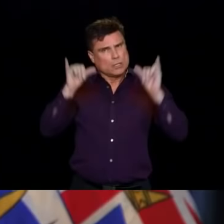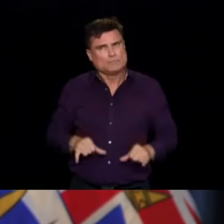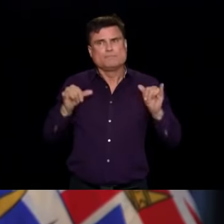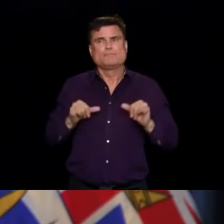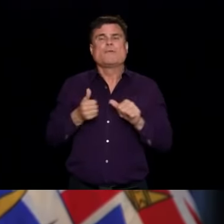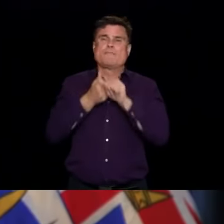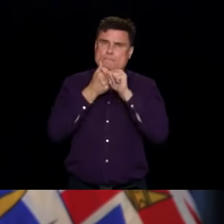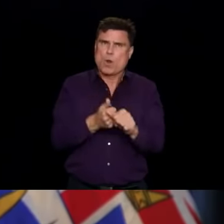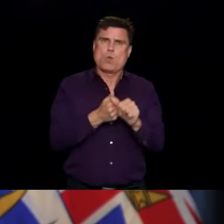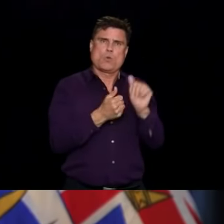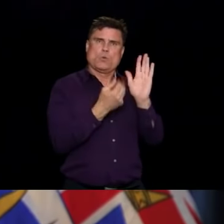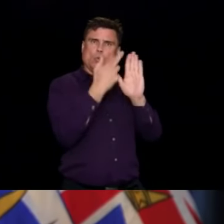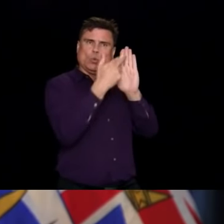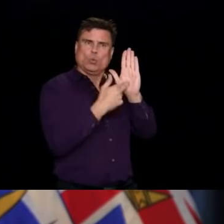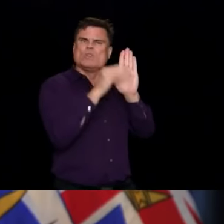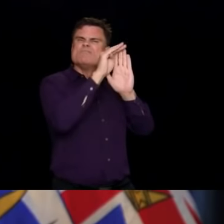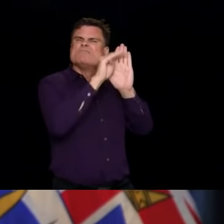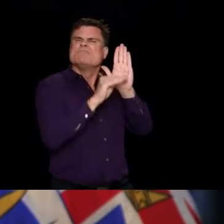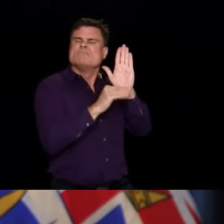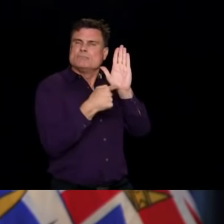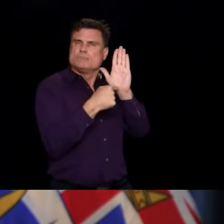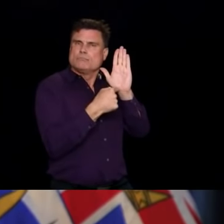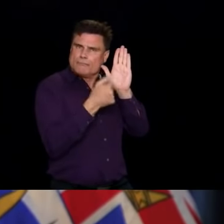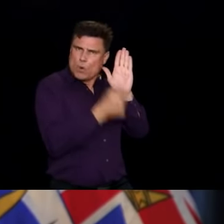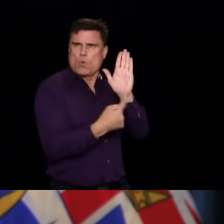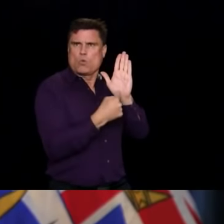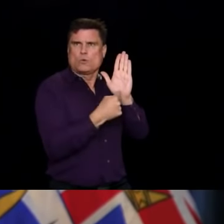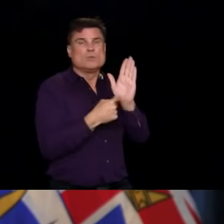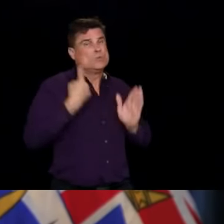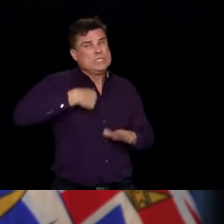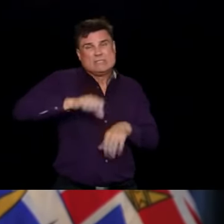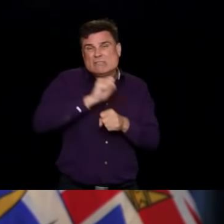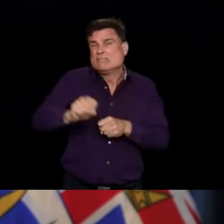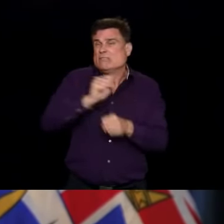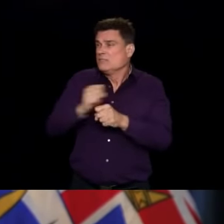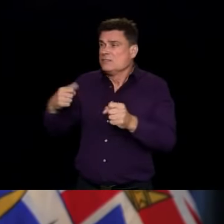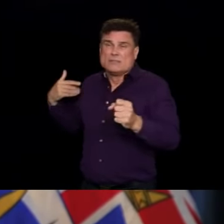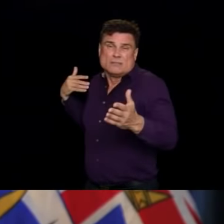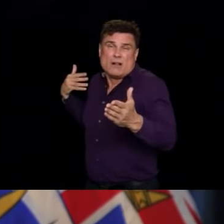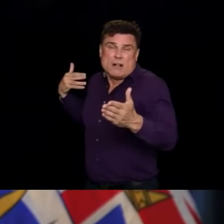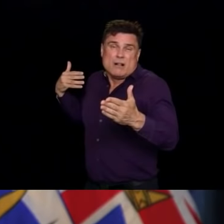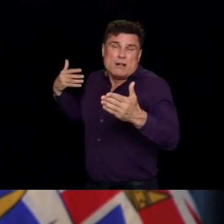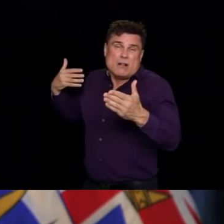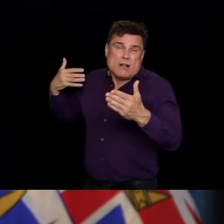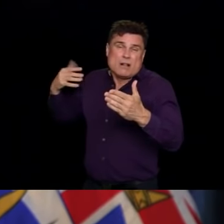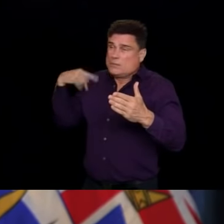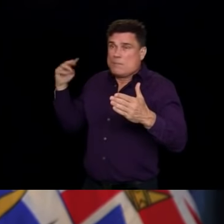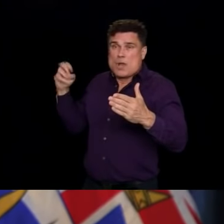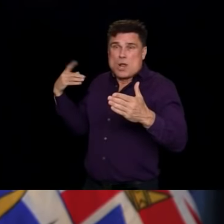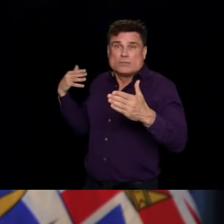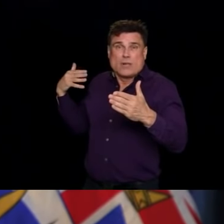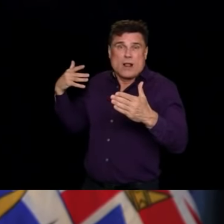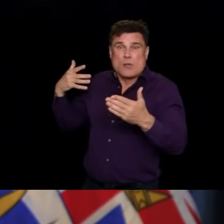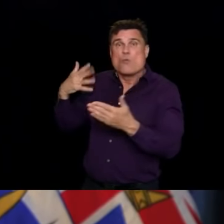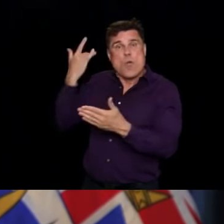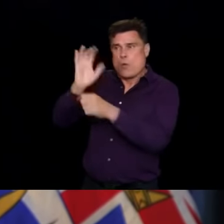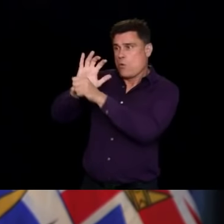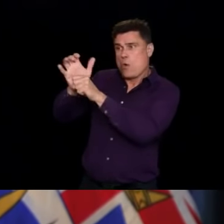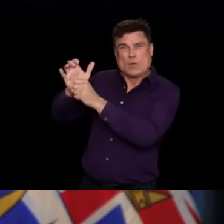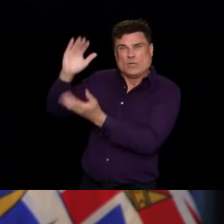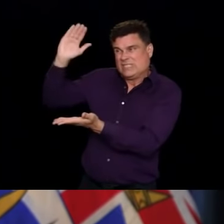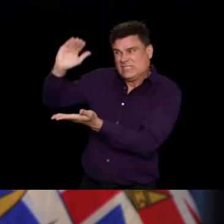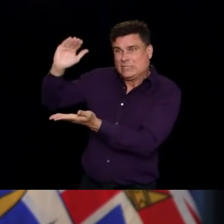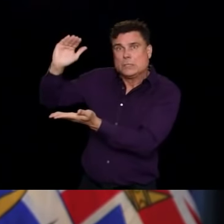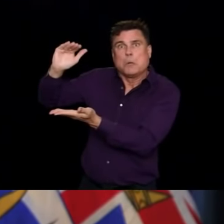businesses, how we spend time with others. We've worked hard to flatten our COVID-19 curve in British Columbia, and by continuing to